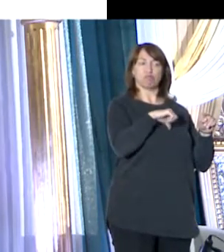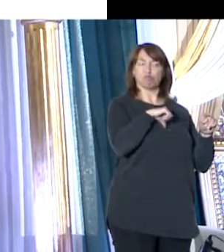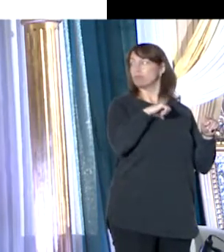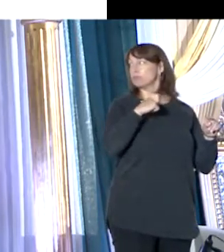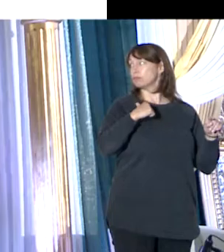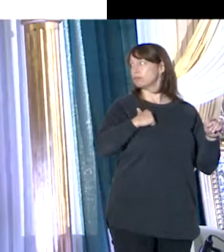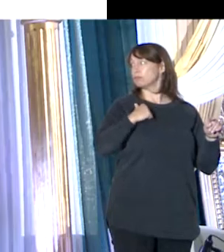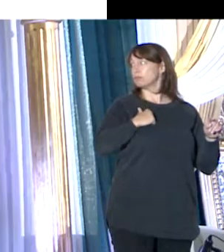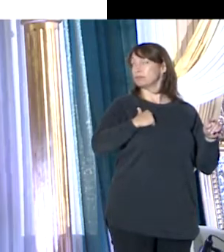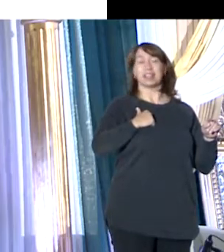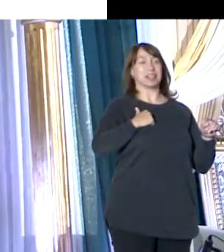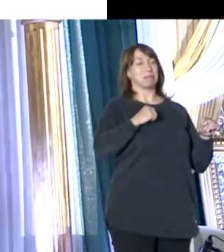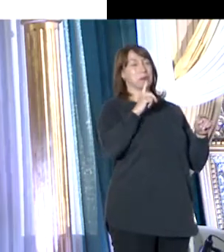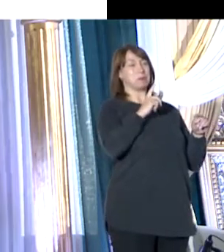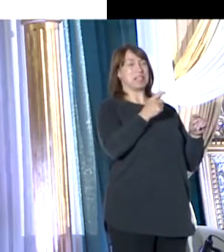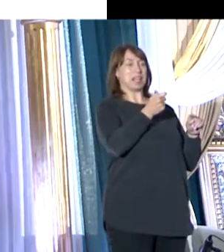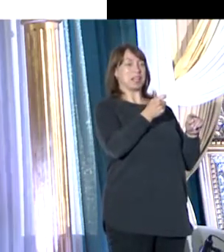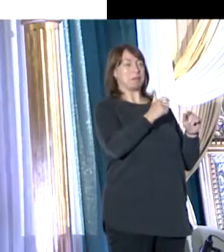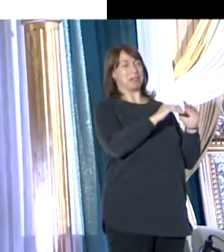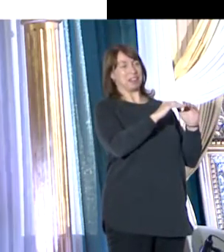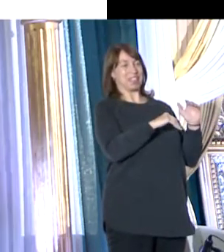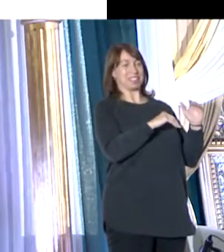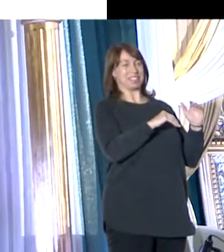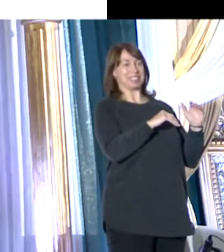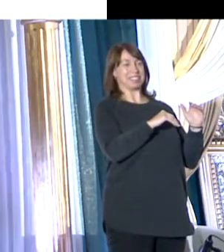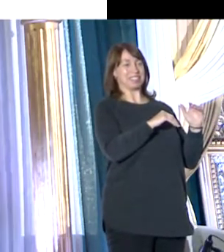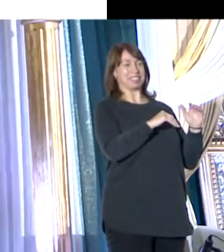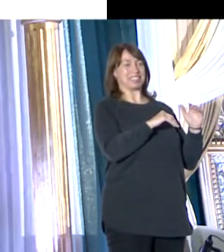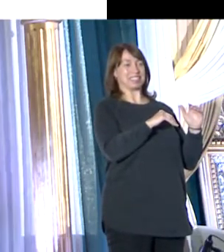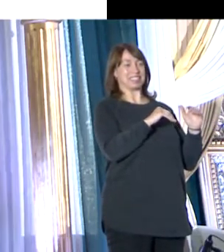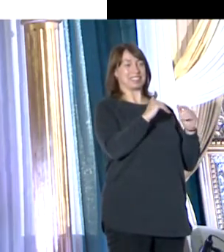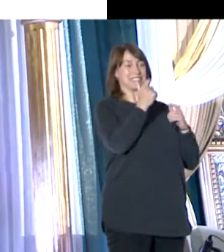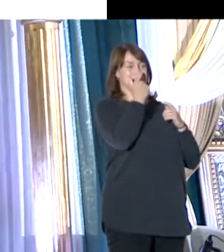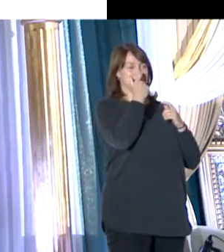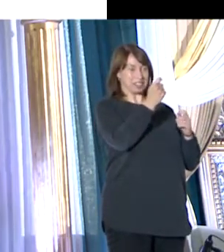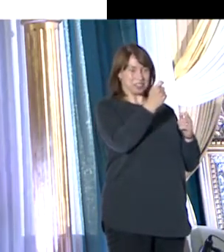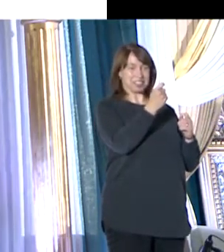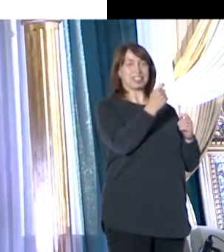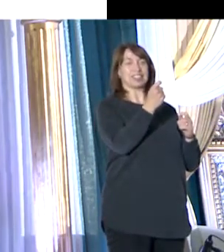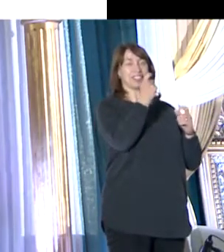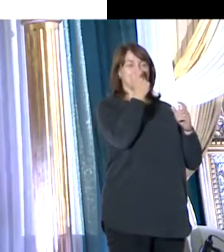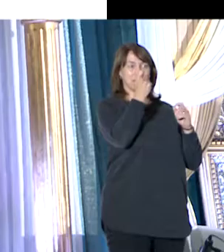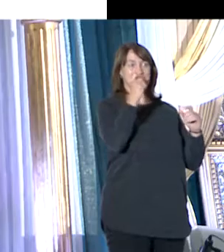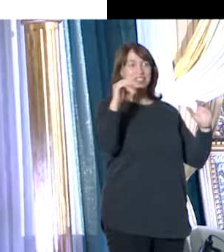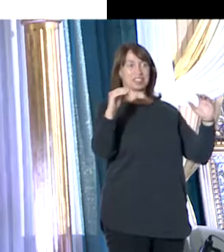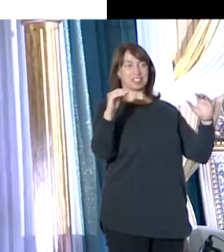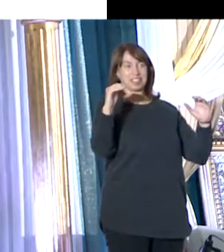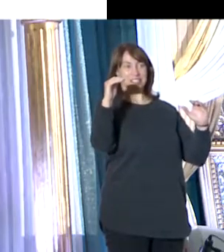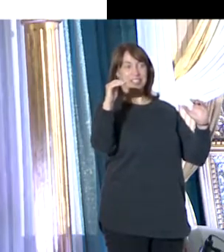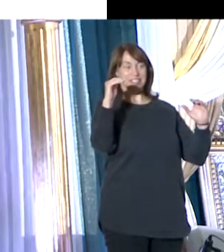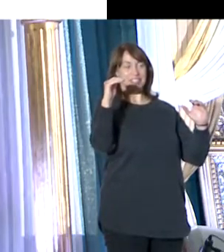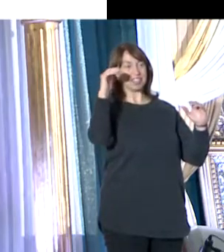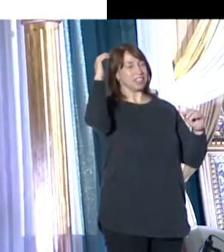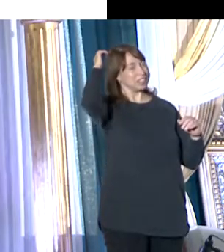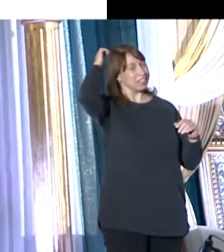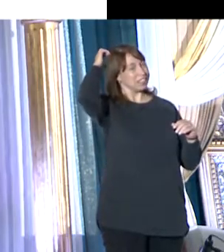points. So this is an interesting difference, and one that probably most non-Muslims would not